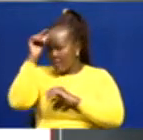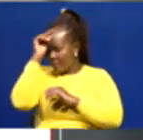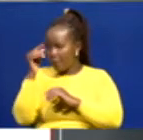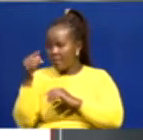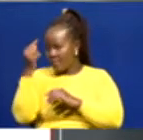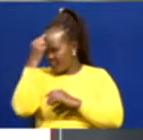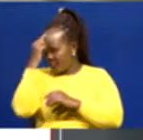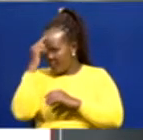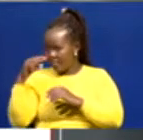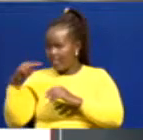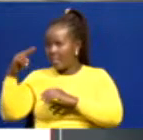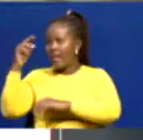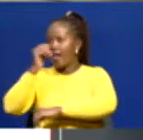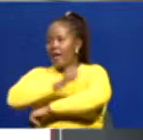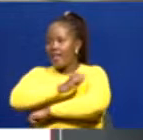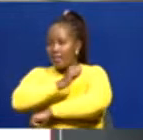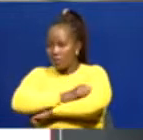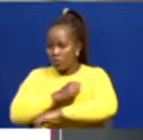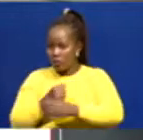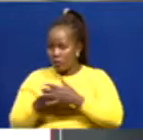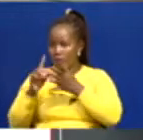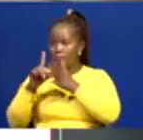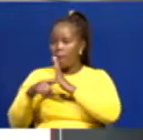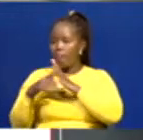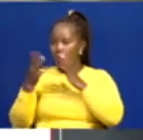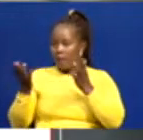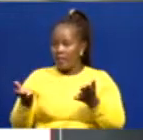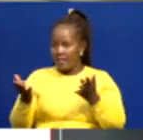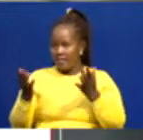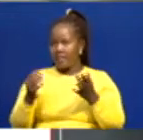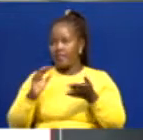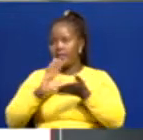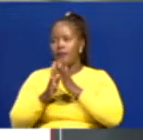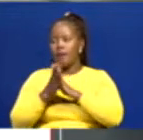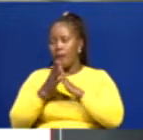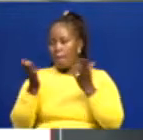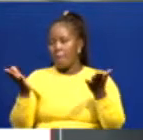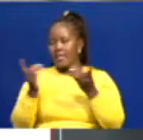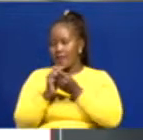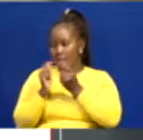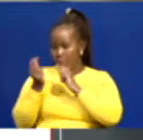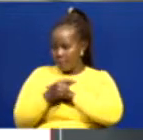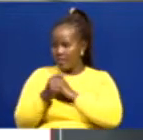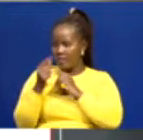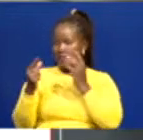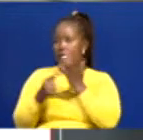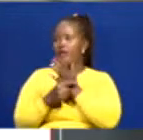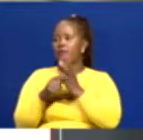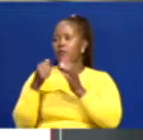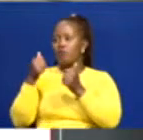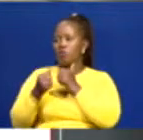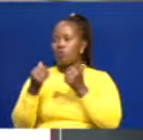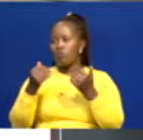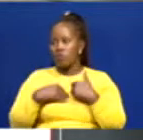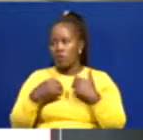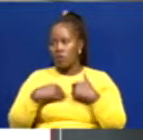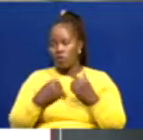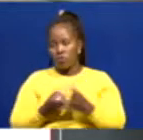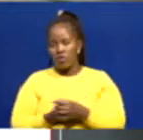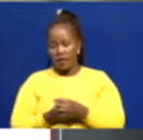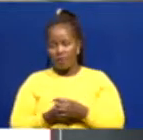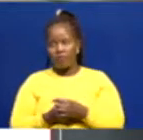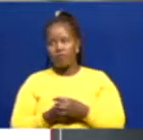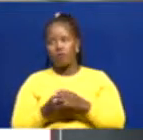School. Okay. Eventually the Duke of Gloucester School, which is Jamhuri High today. What is today the Jamhuri High. I'm from Jamhuri,